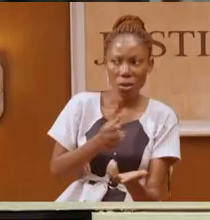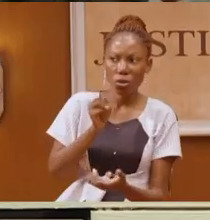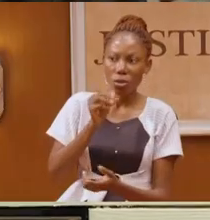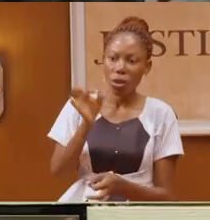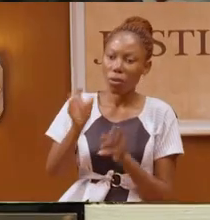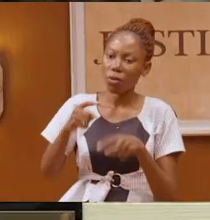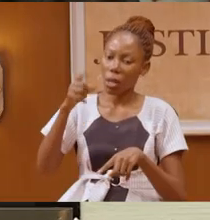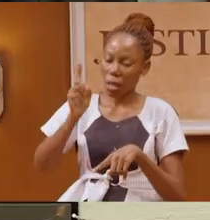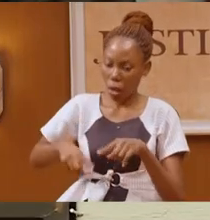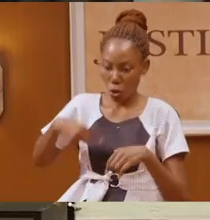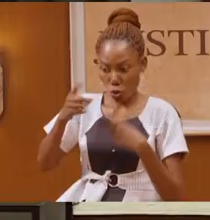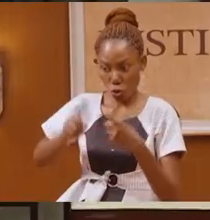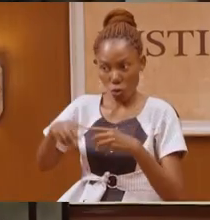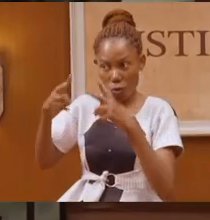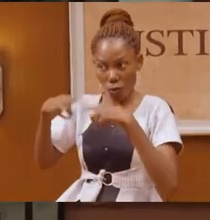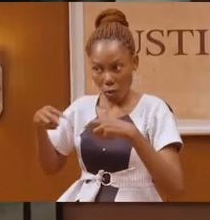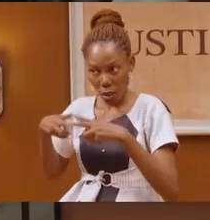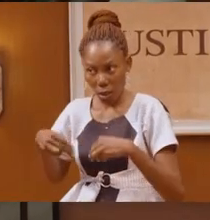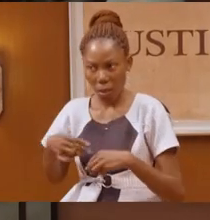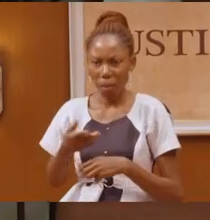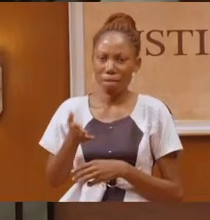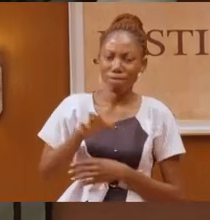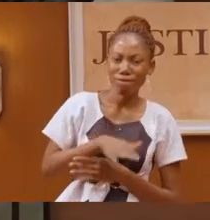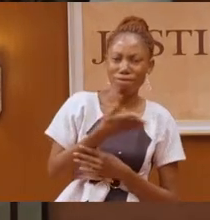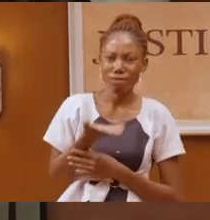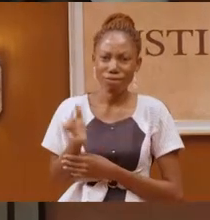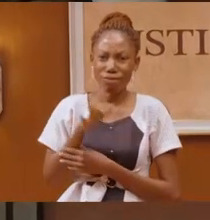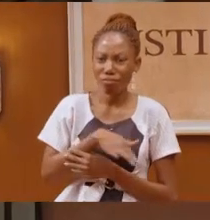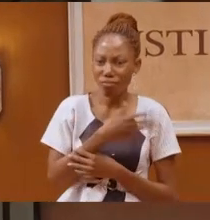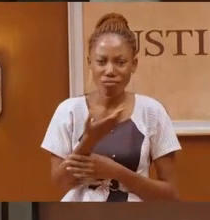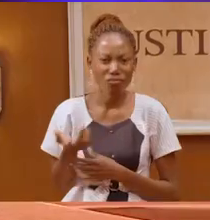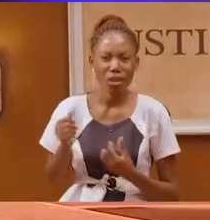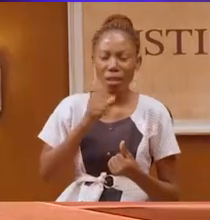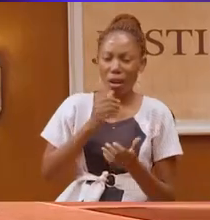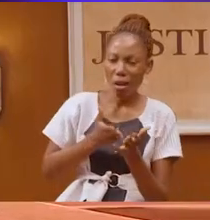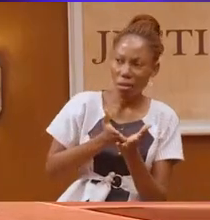Therefore, if we can't go to village, what do? They keep on trickling me until